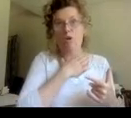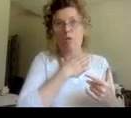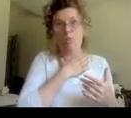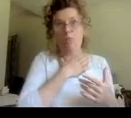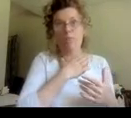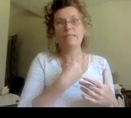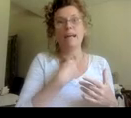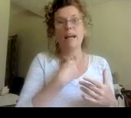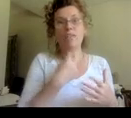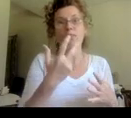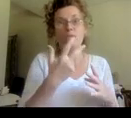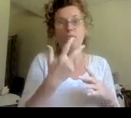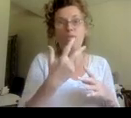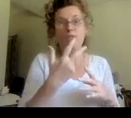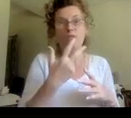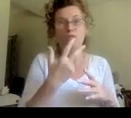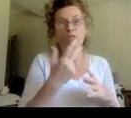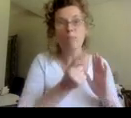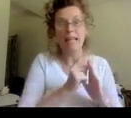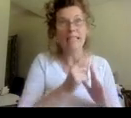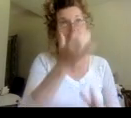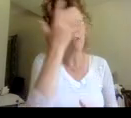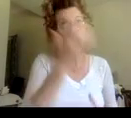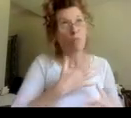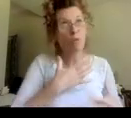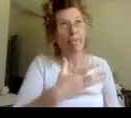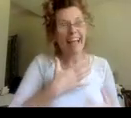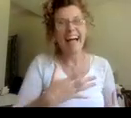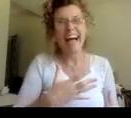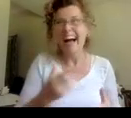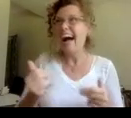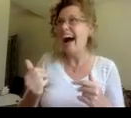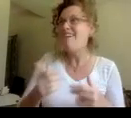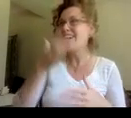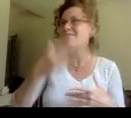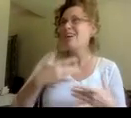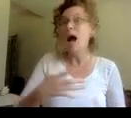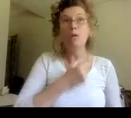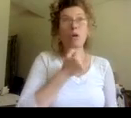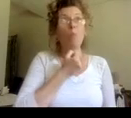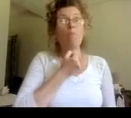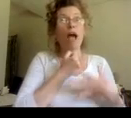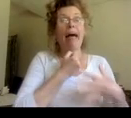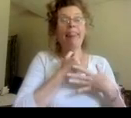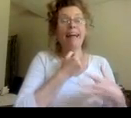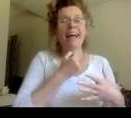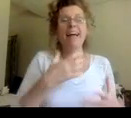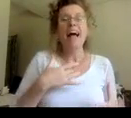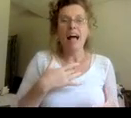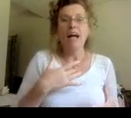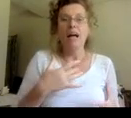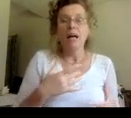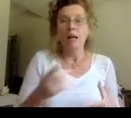breathe. And I forgot to breathe after 3 minutes. I was just holding my breath. And after that, I started gasping for air. My